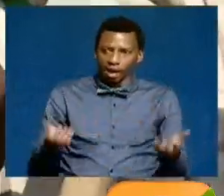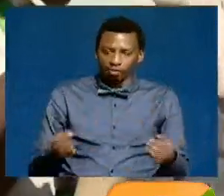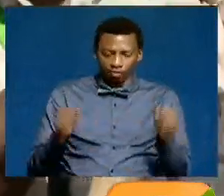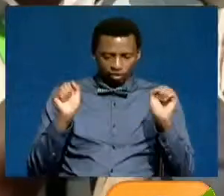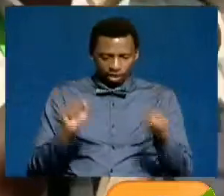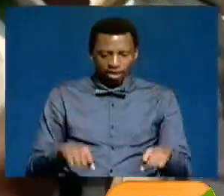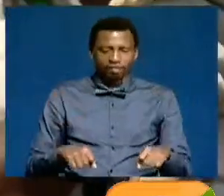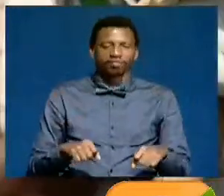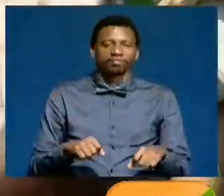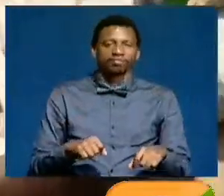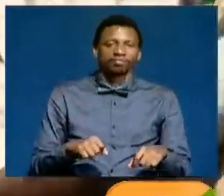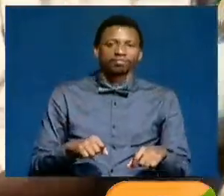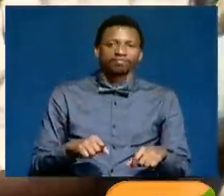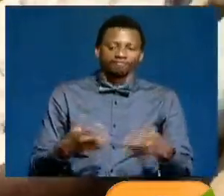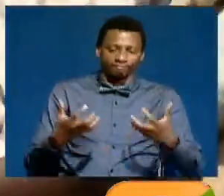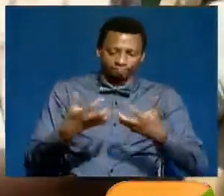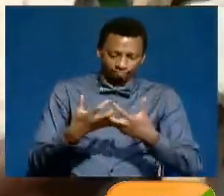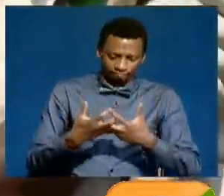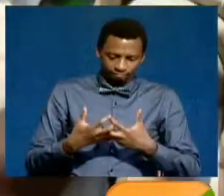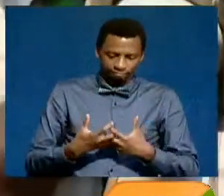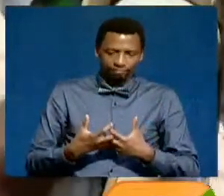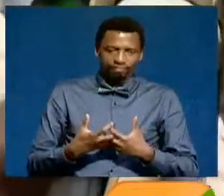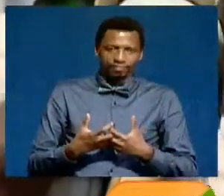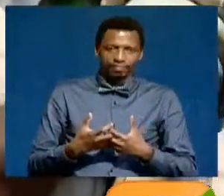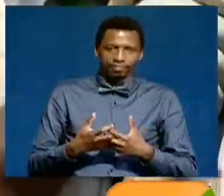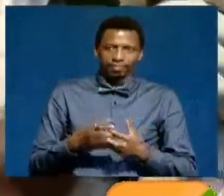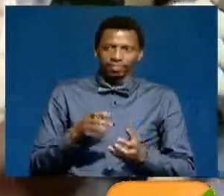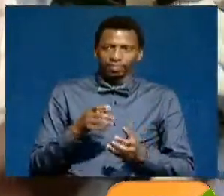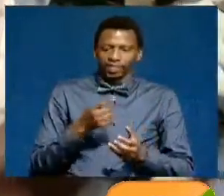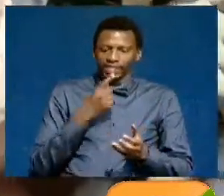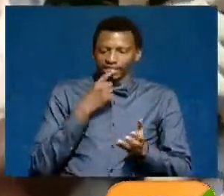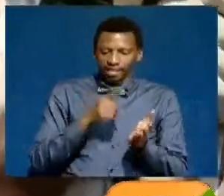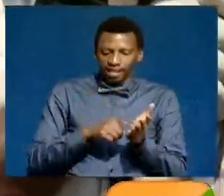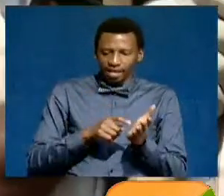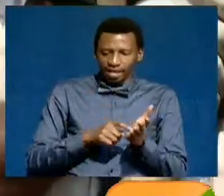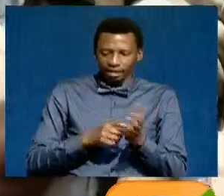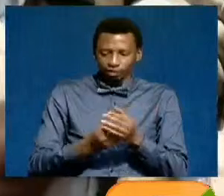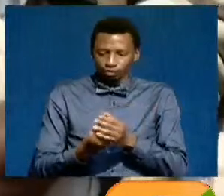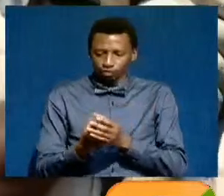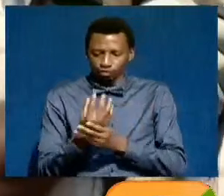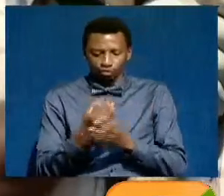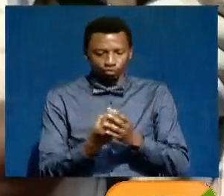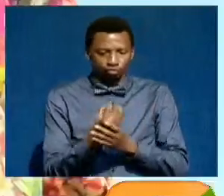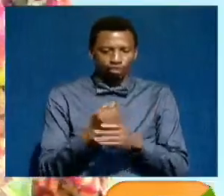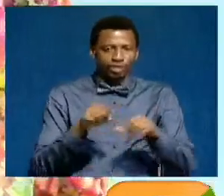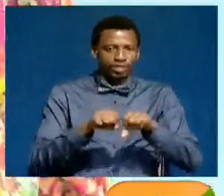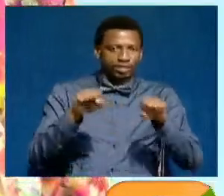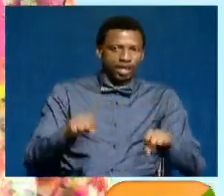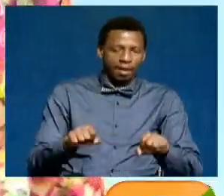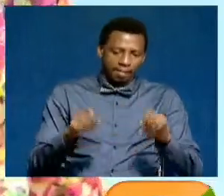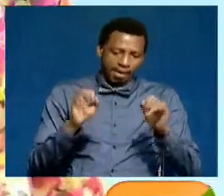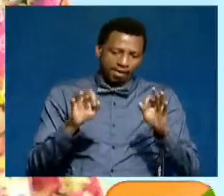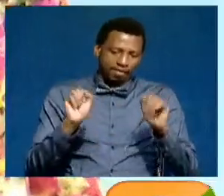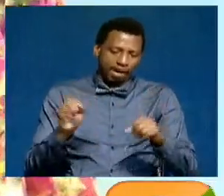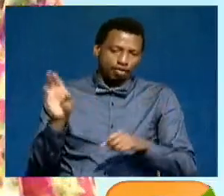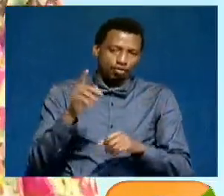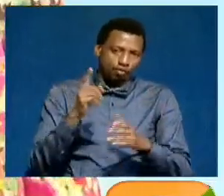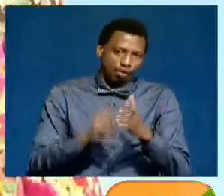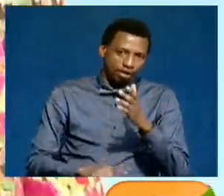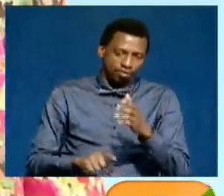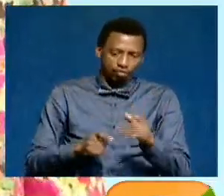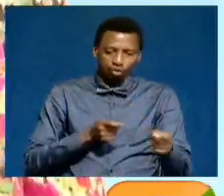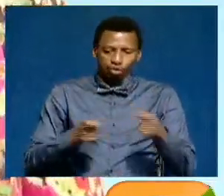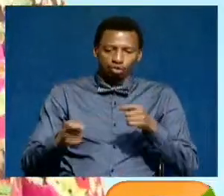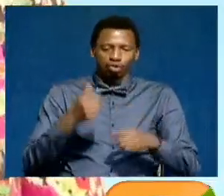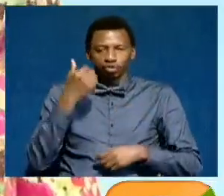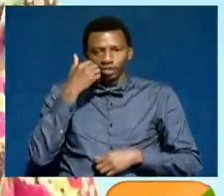rice growing system over here, and where exactly we can use them for bilharzia control. Scientists believe the snails